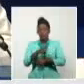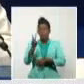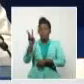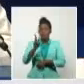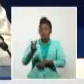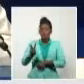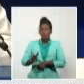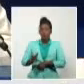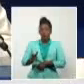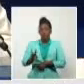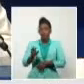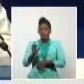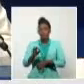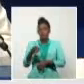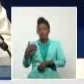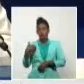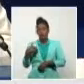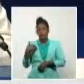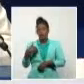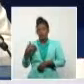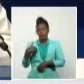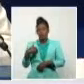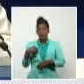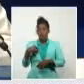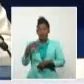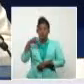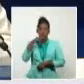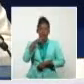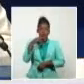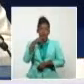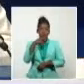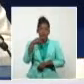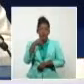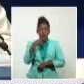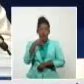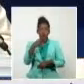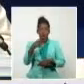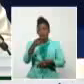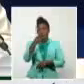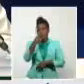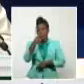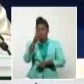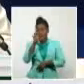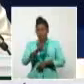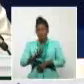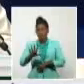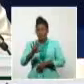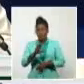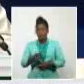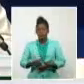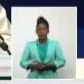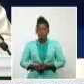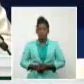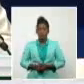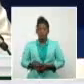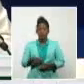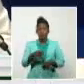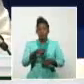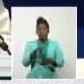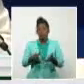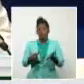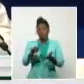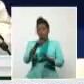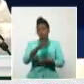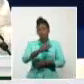y Haití. foreigners on official missions, and the flights came from Venezuela, Canada, Russia, China,